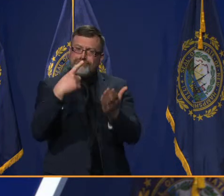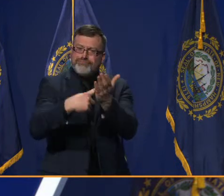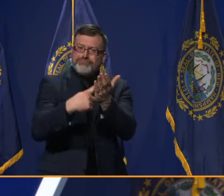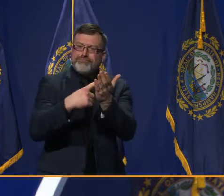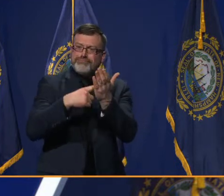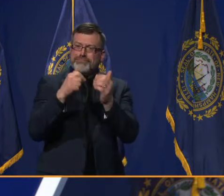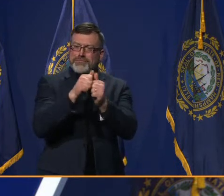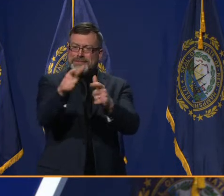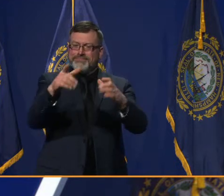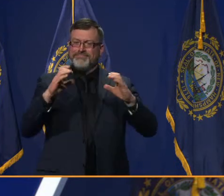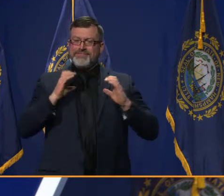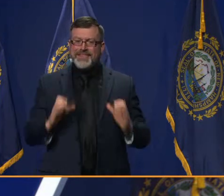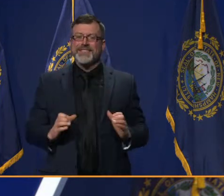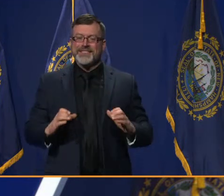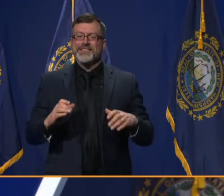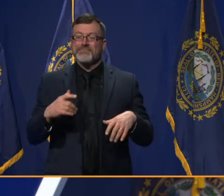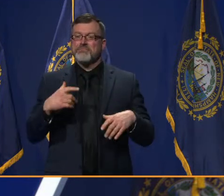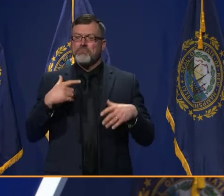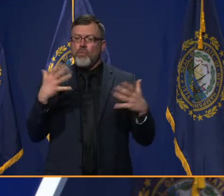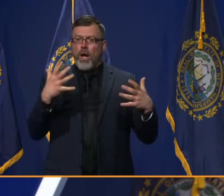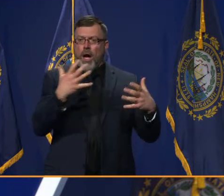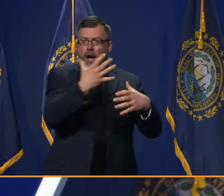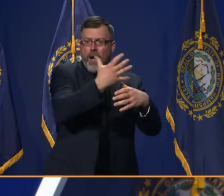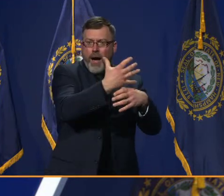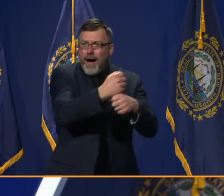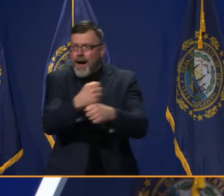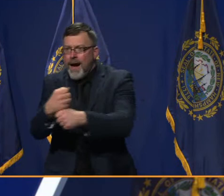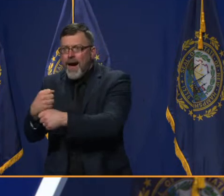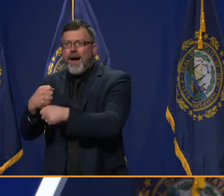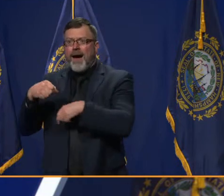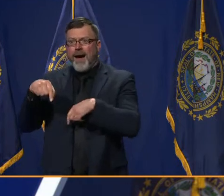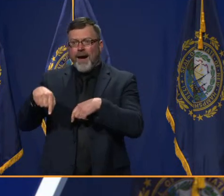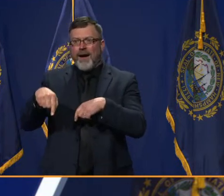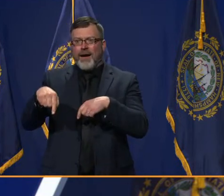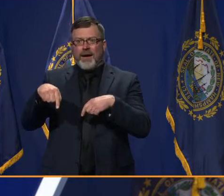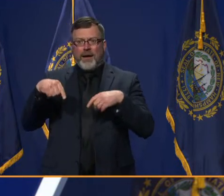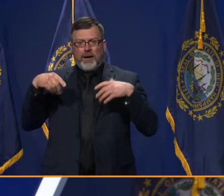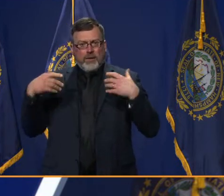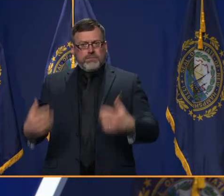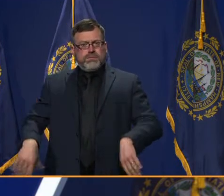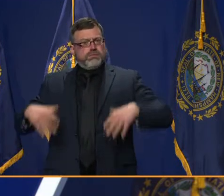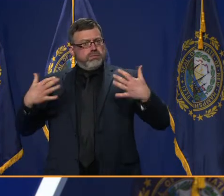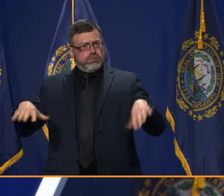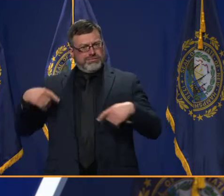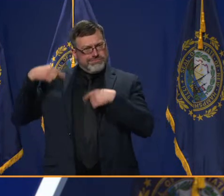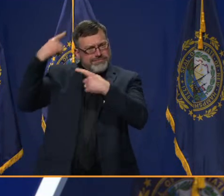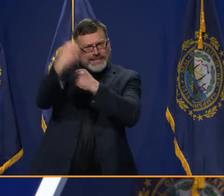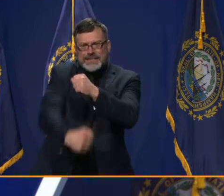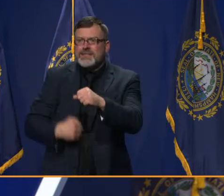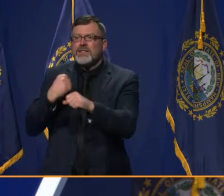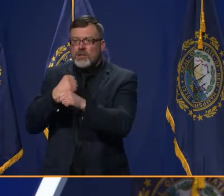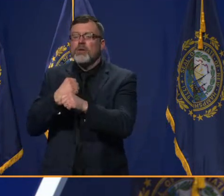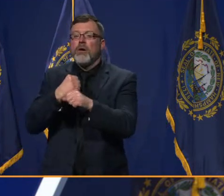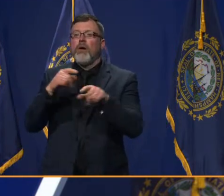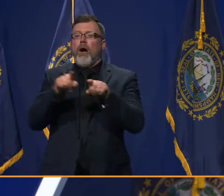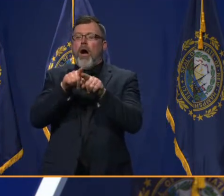both cap off what we can agree has been an extraordinary year and highlight the opportunities ahead for our great